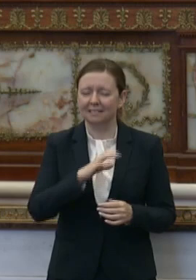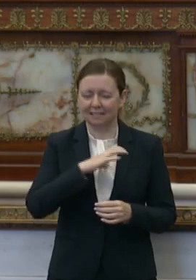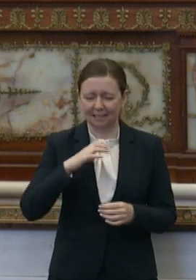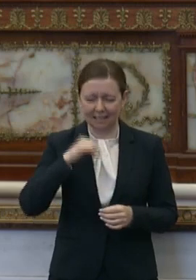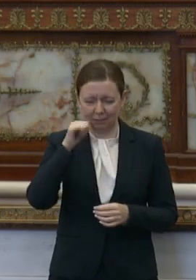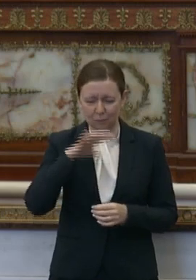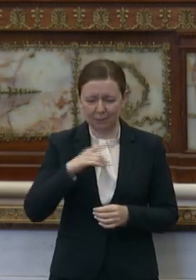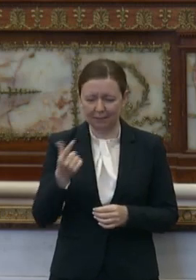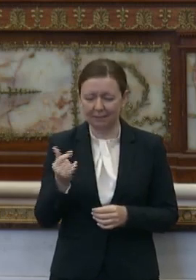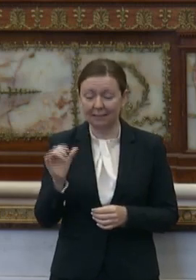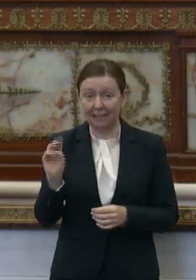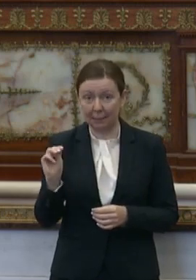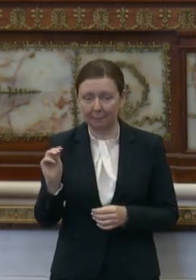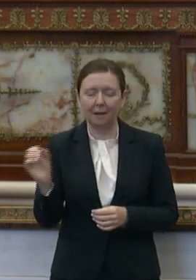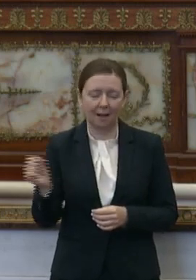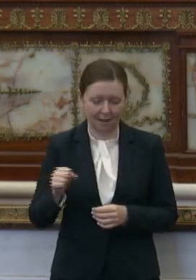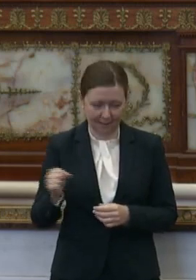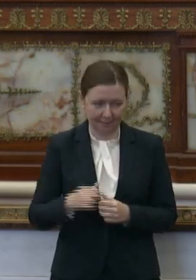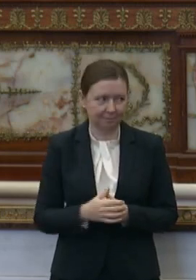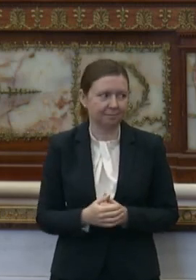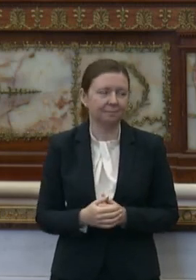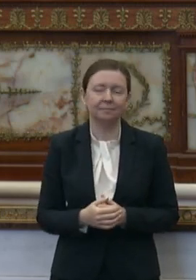Councilwoman Gim. Aye.